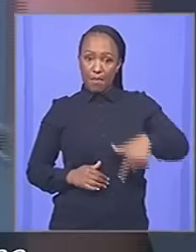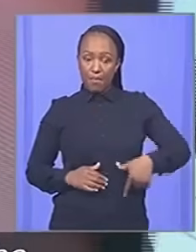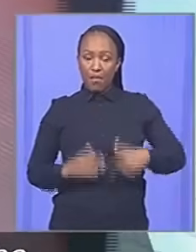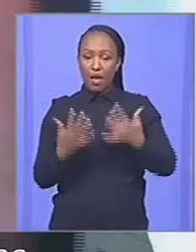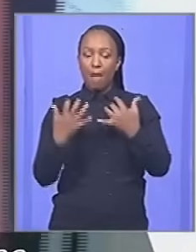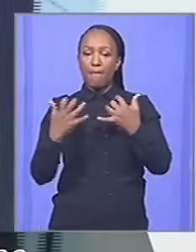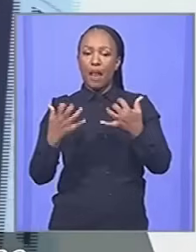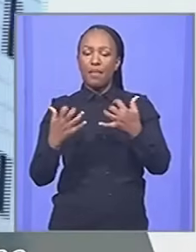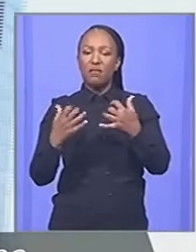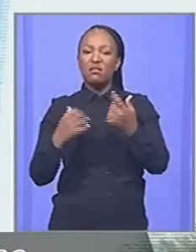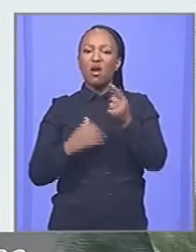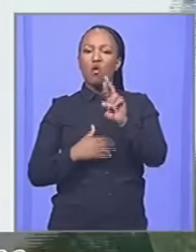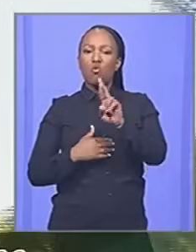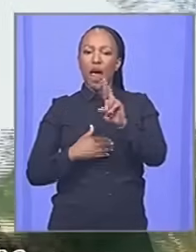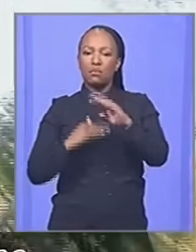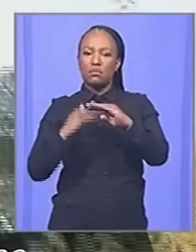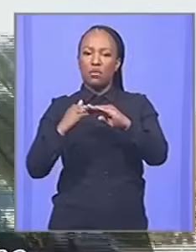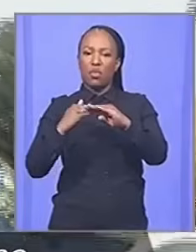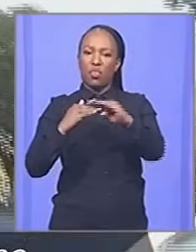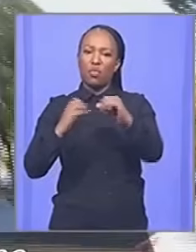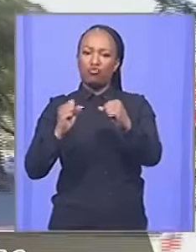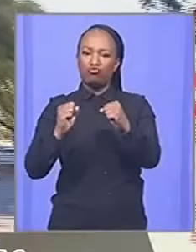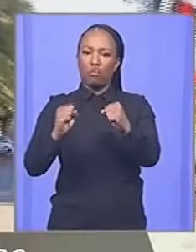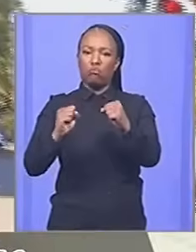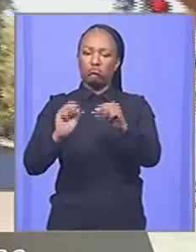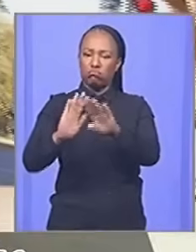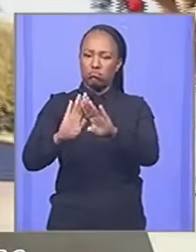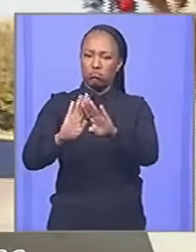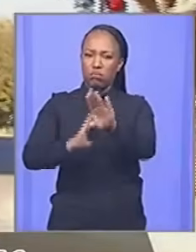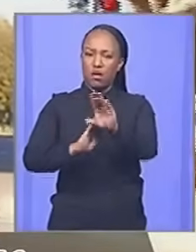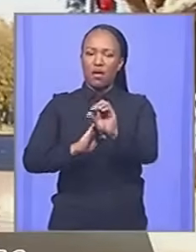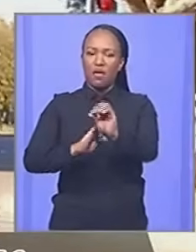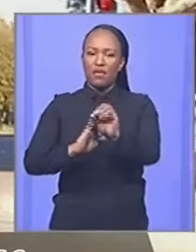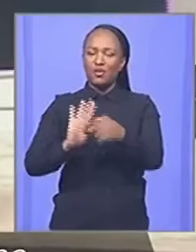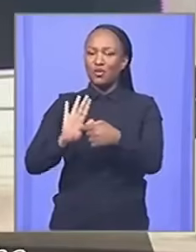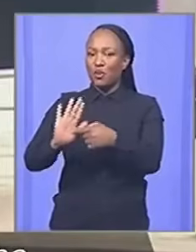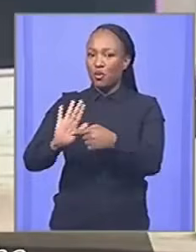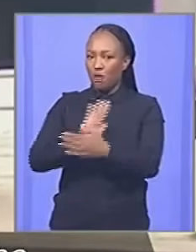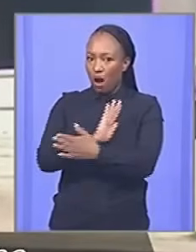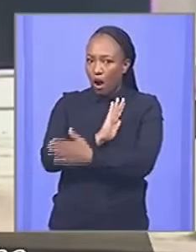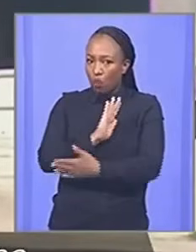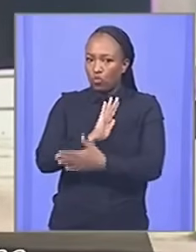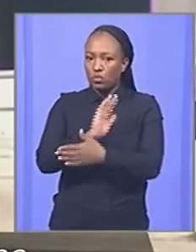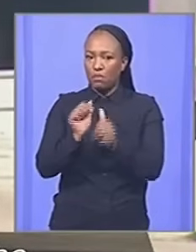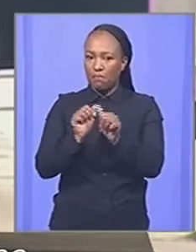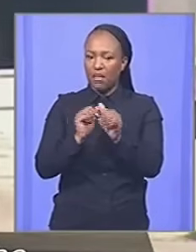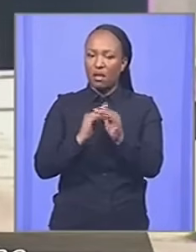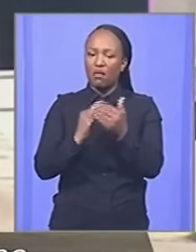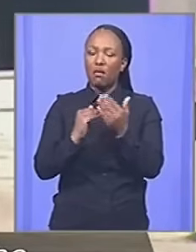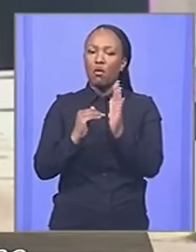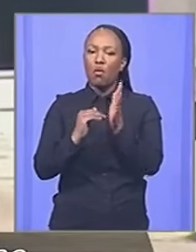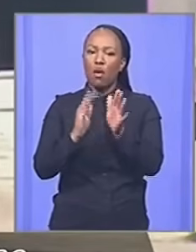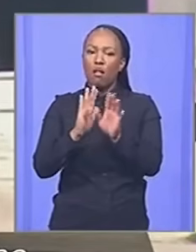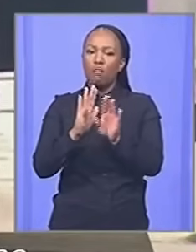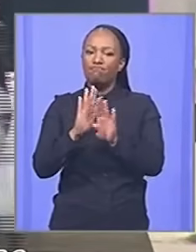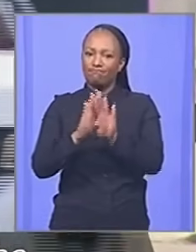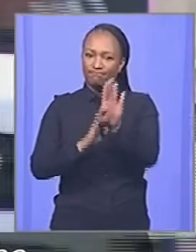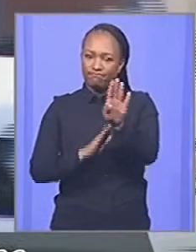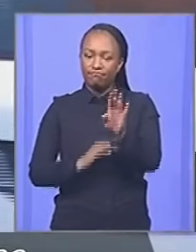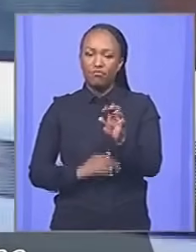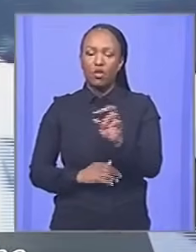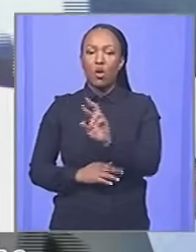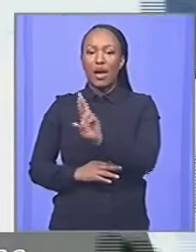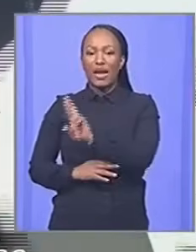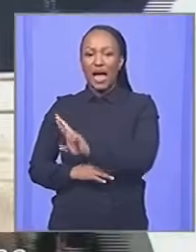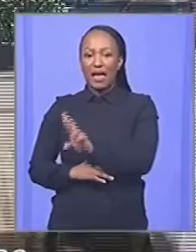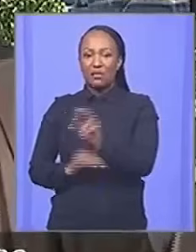go feta ke leswao la pale la bokamoso jo bo botse jwa naga. Ranta e tieletše kgahlano le ditšhelete tša